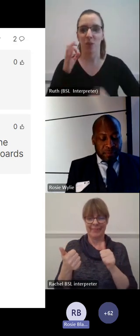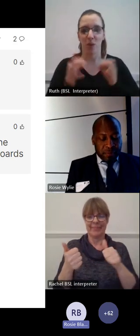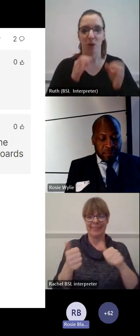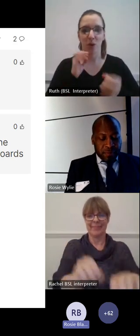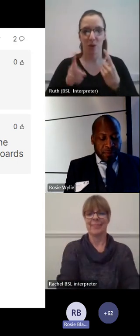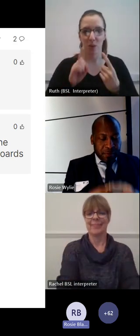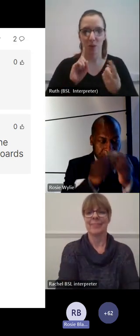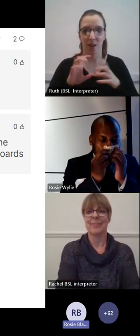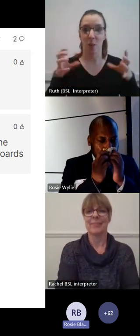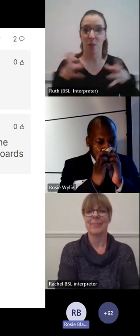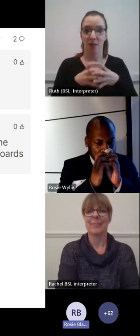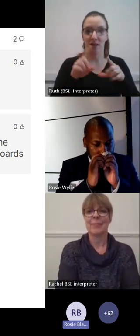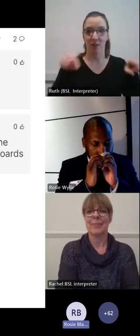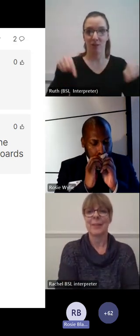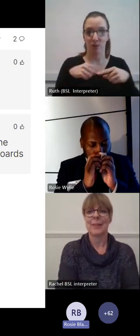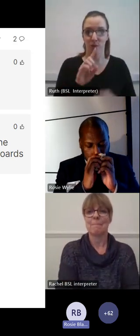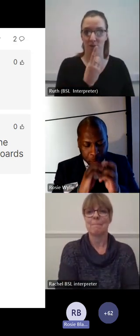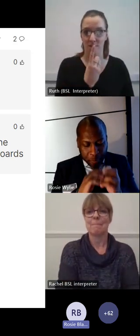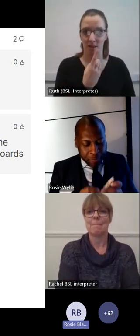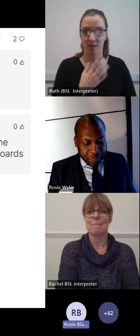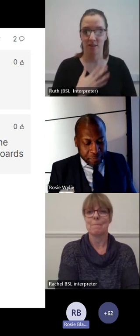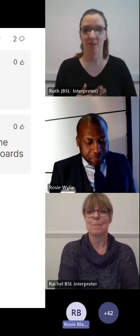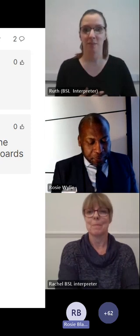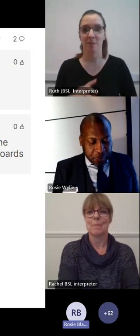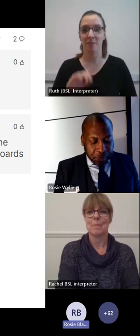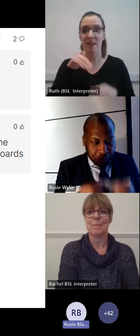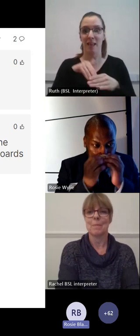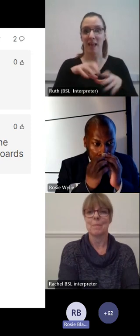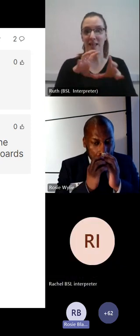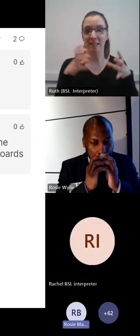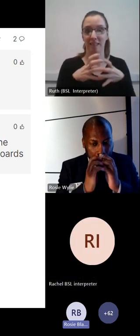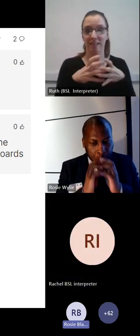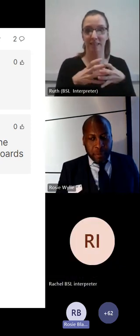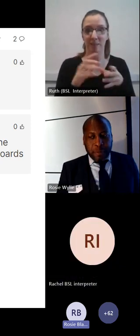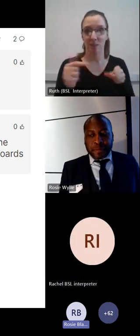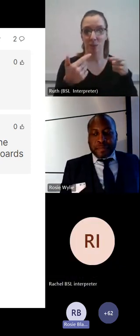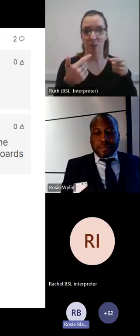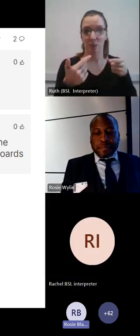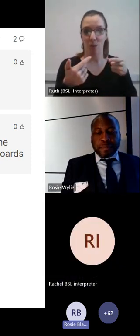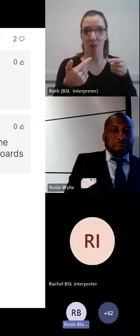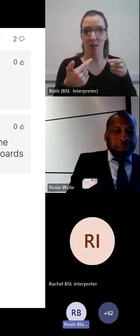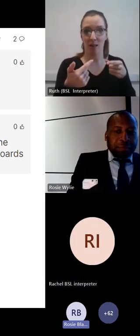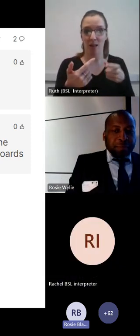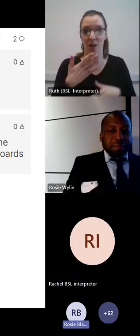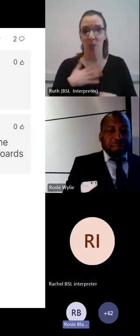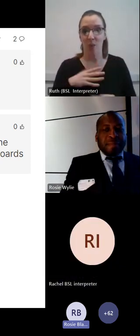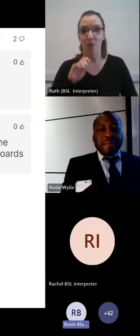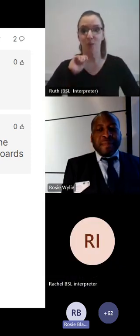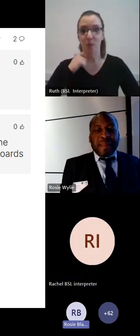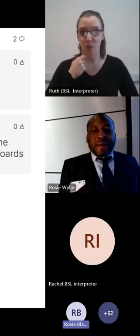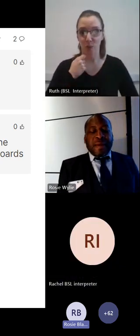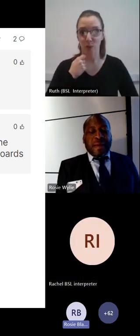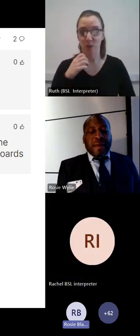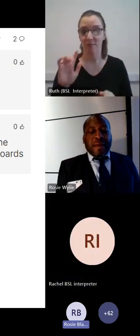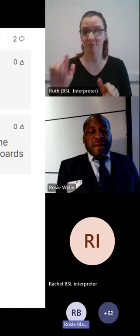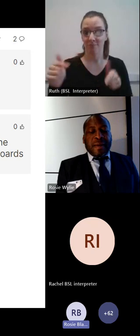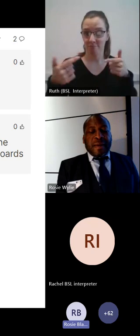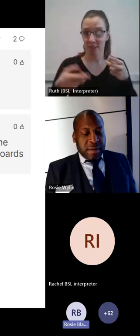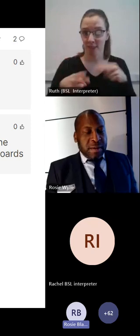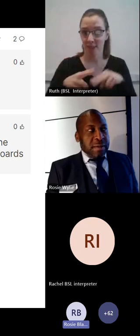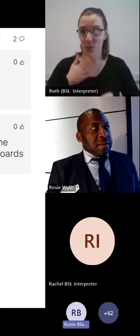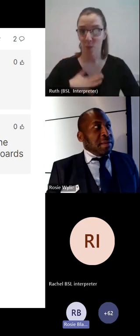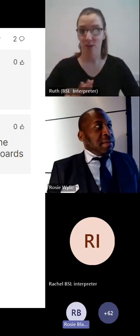Teams room first. So is there anybody within the Teams call that would like to come off mute, turn your camera on if you like,